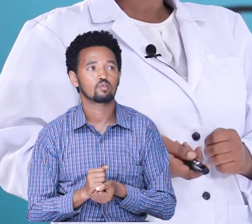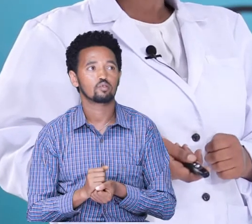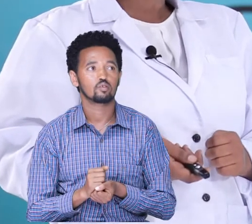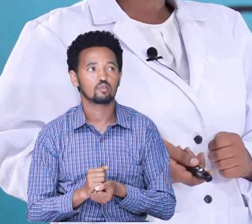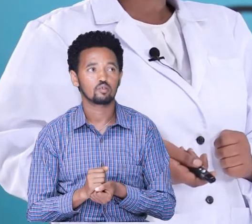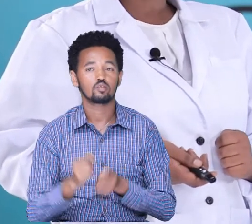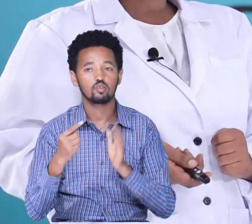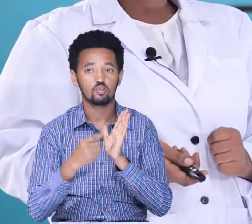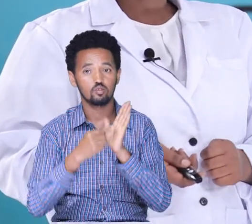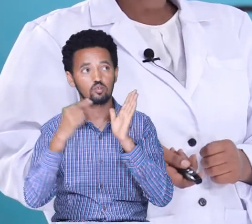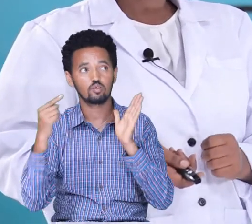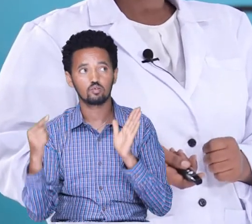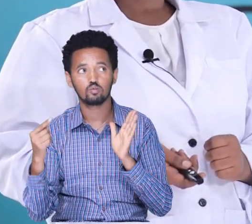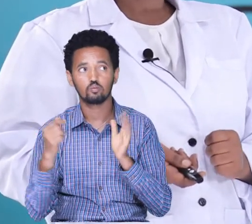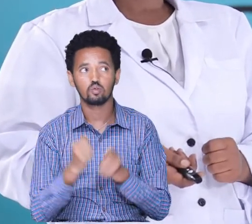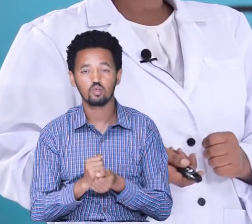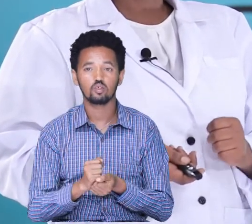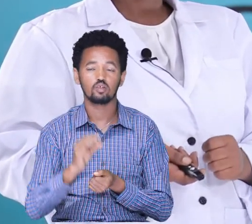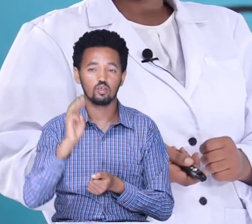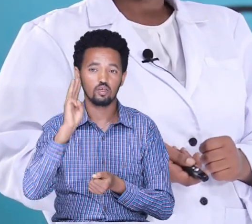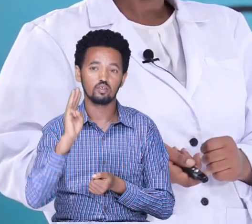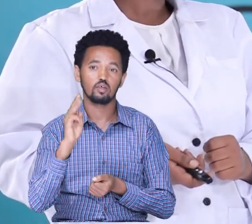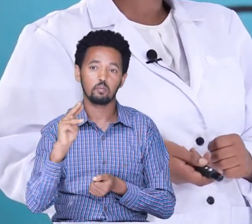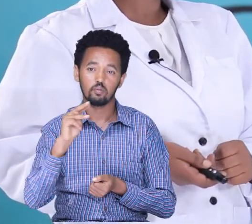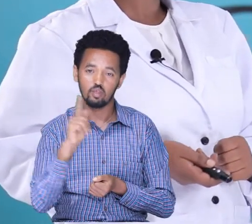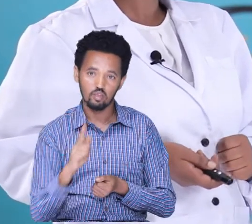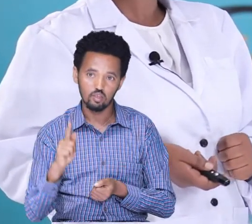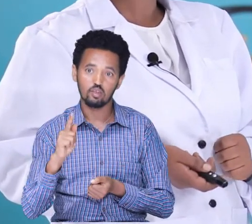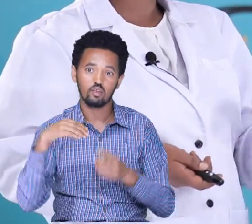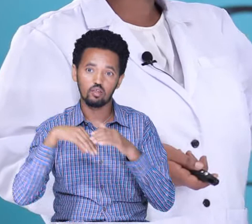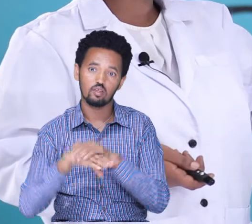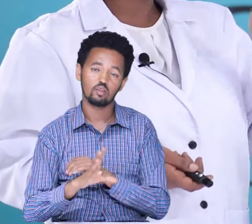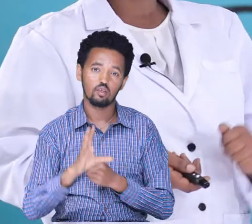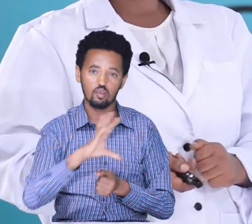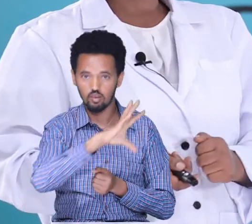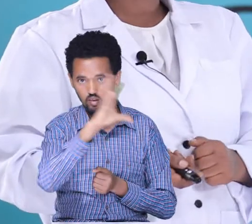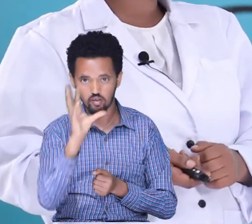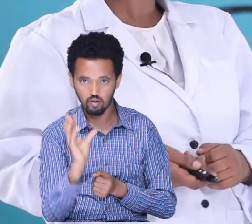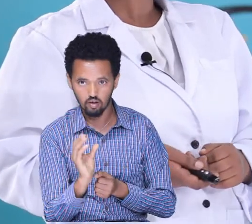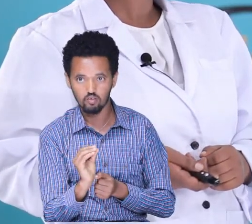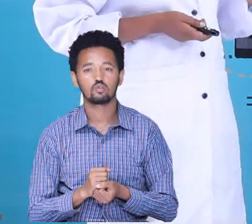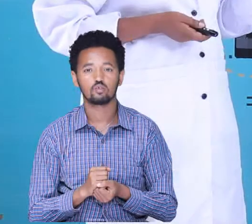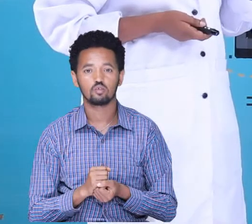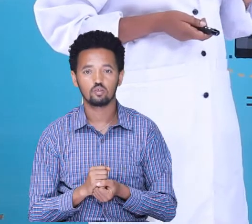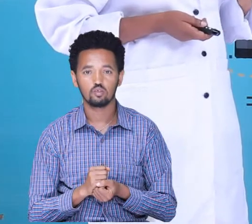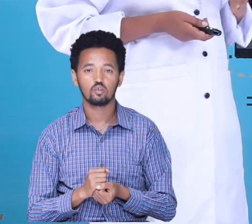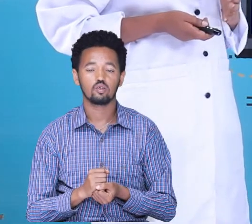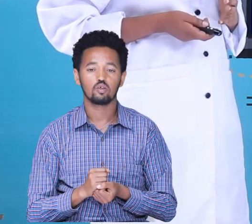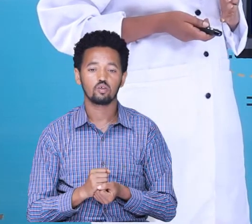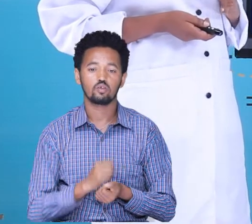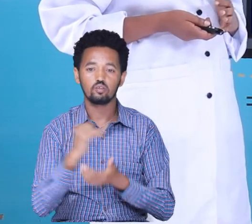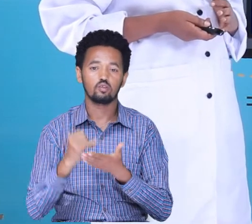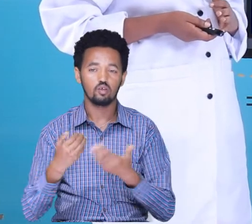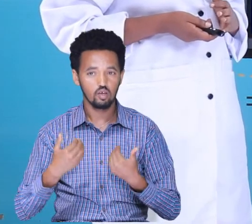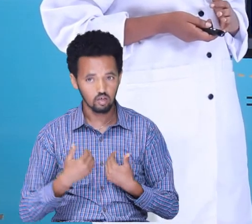The tropical desert and semi-desert climate of Africa, climatic region of Africa. It has short